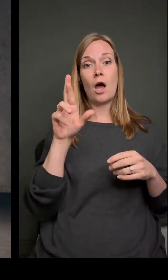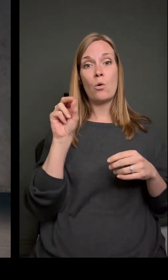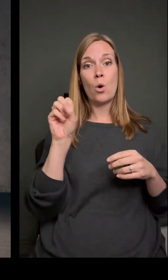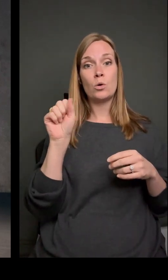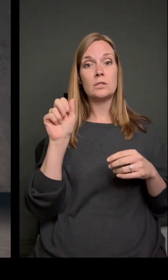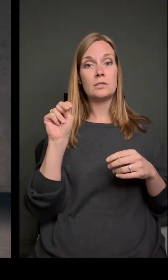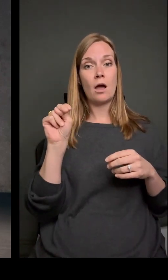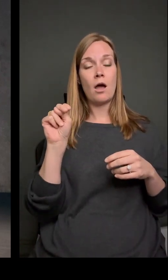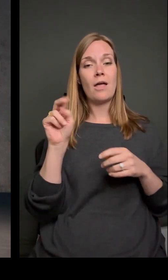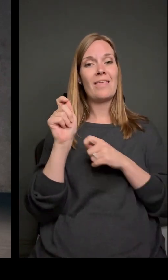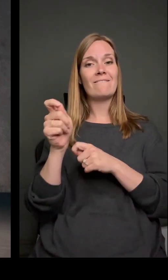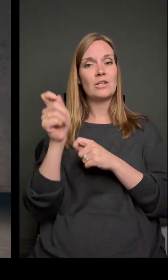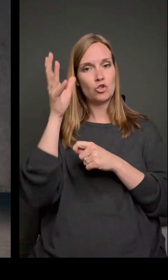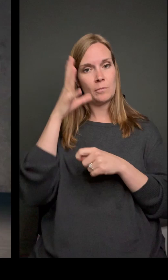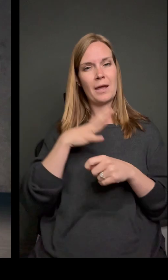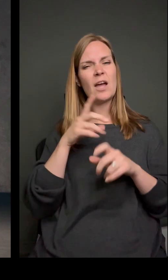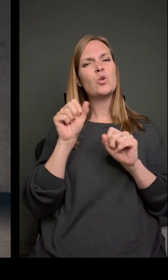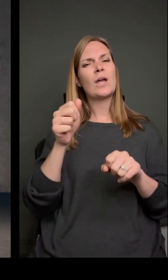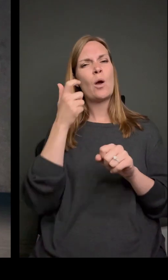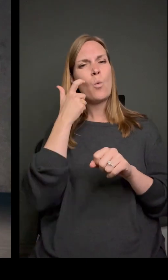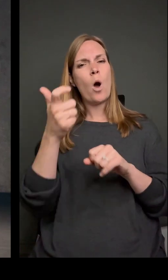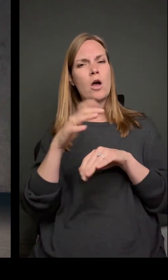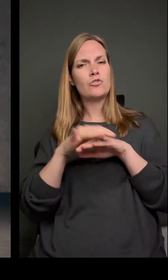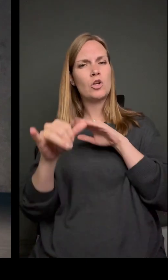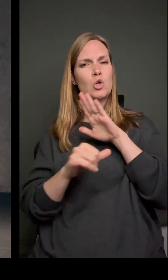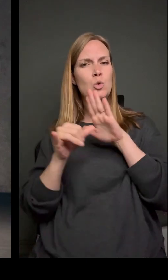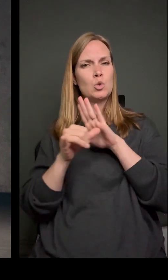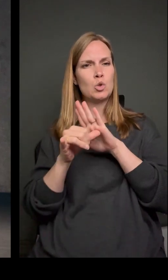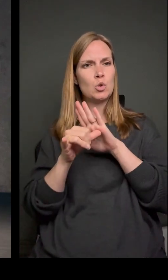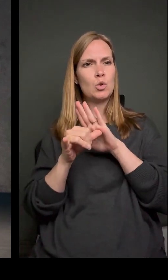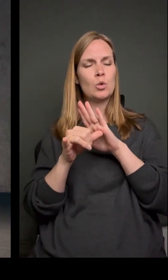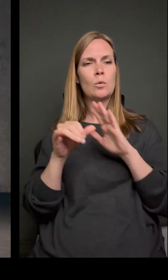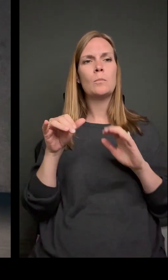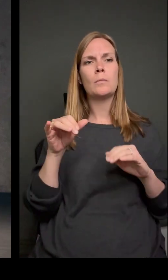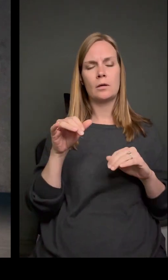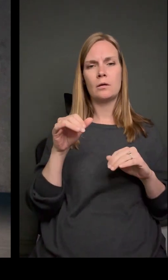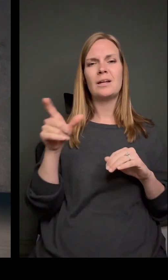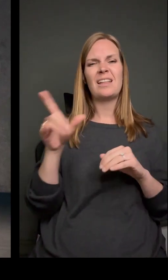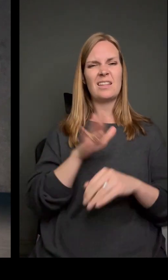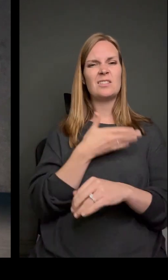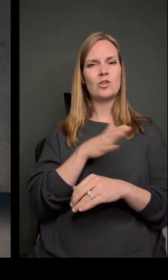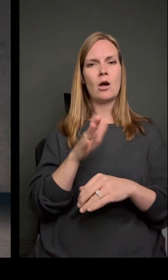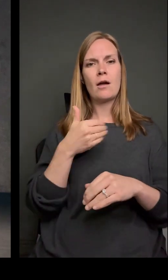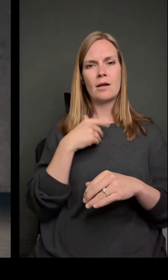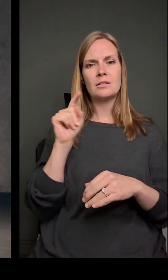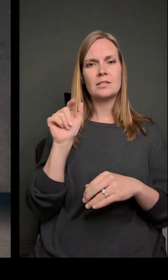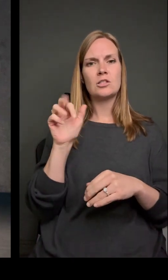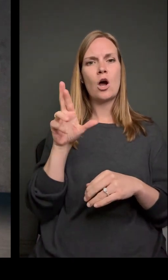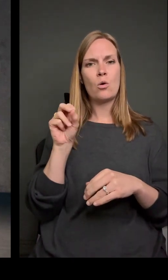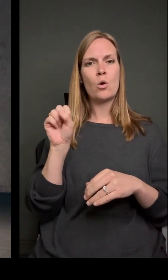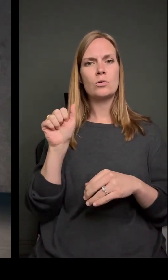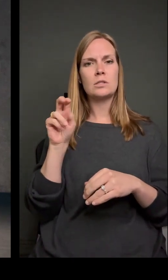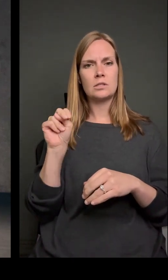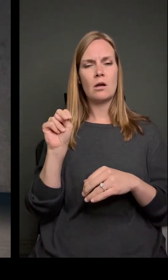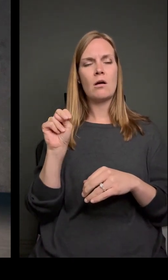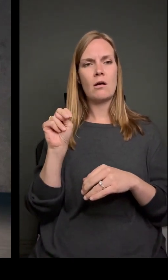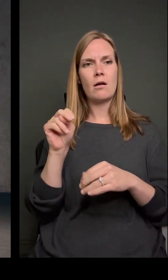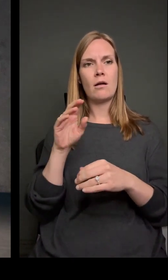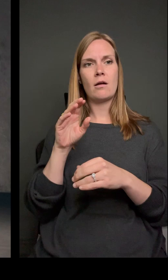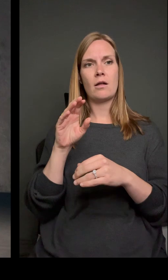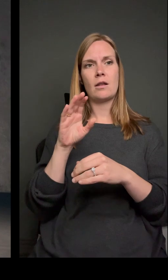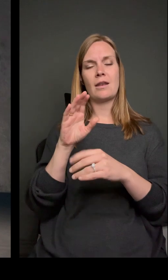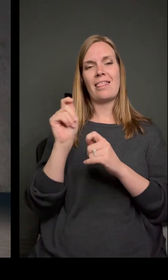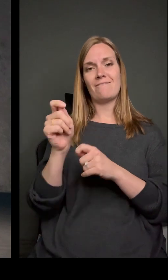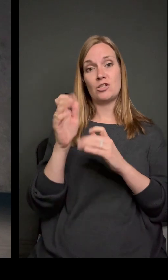the Fisherman. If you go to YouTube and watch the Japanese performers, in the song they mention Taro-san the Fisherman, who's a figure from Japanese folklore.